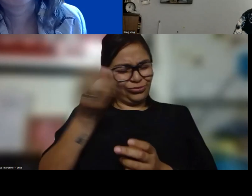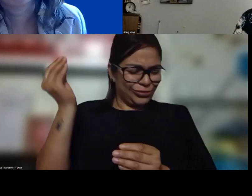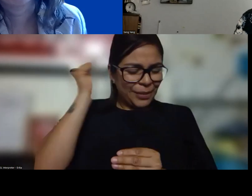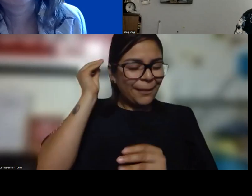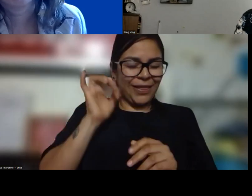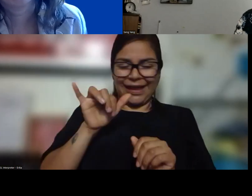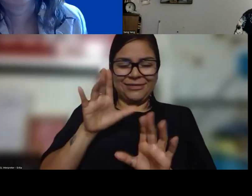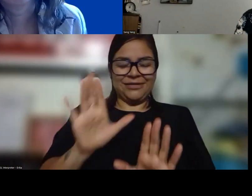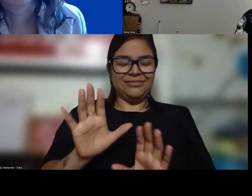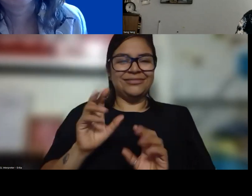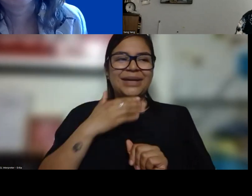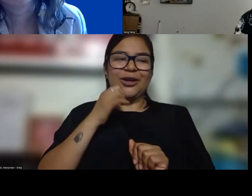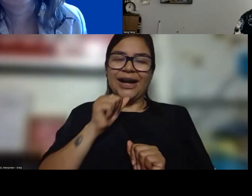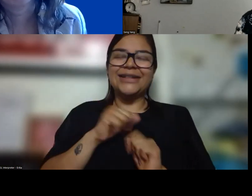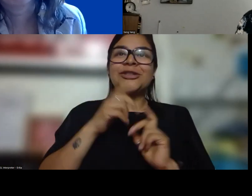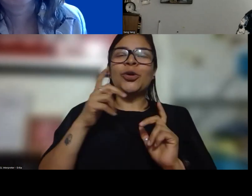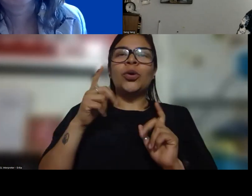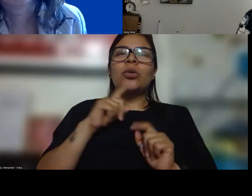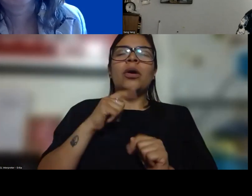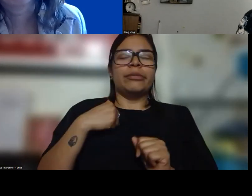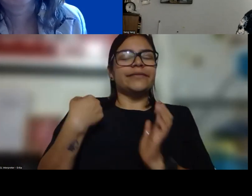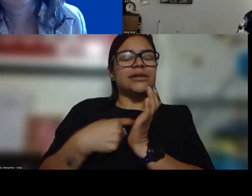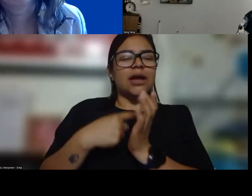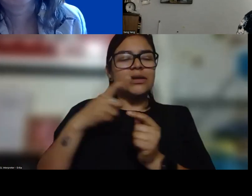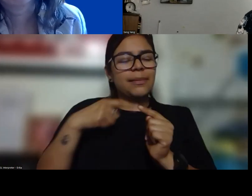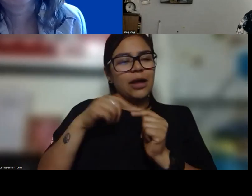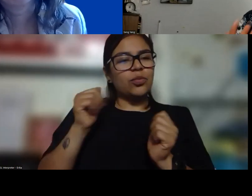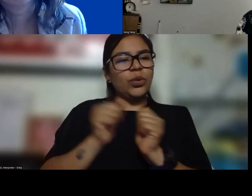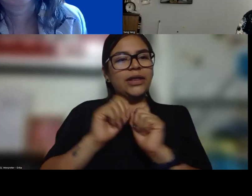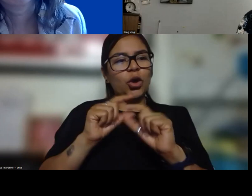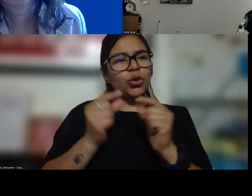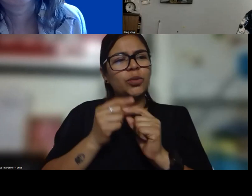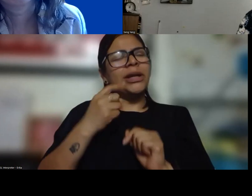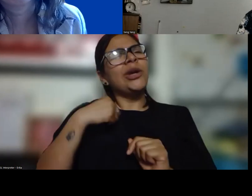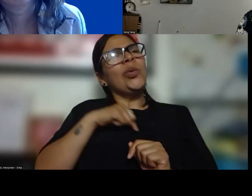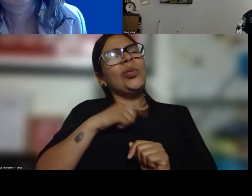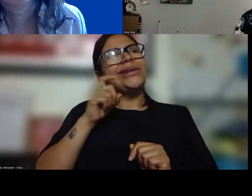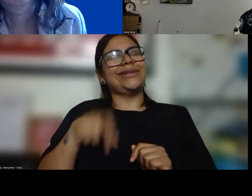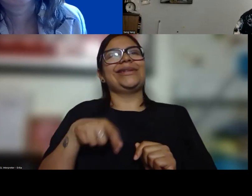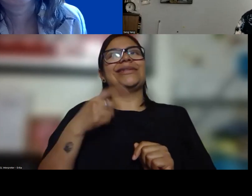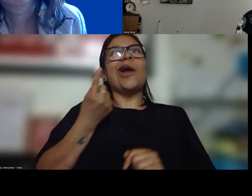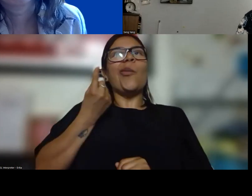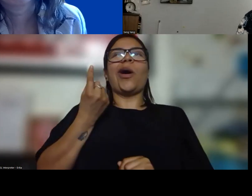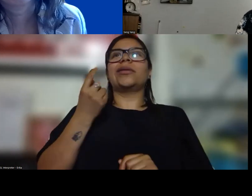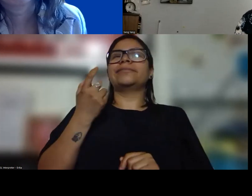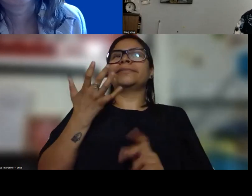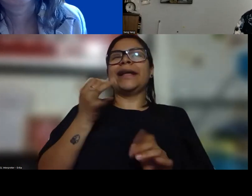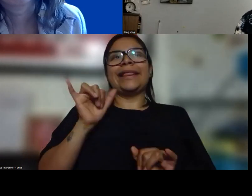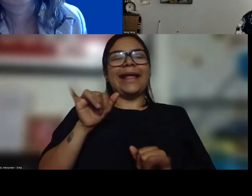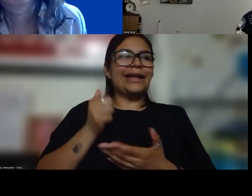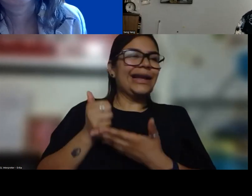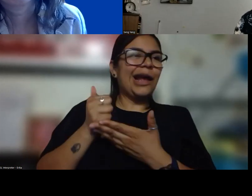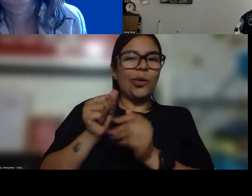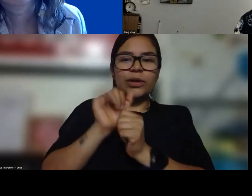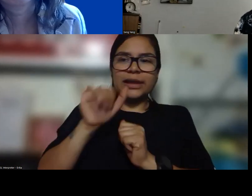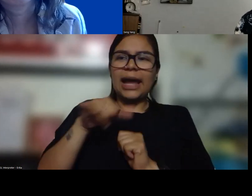the safety committee in Butte County, say, we need someone that to be able to help. We need someone that